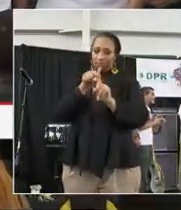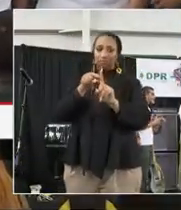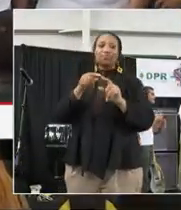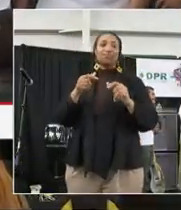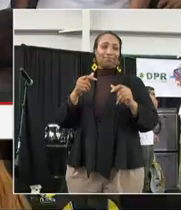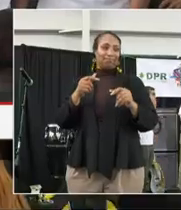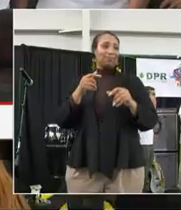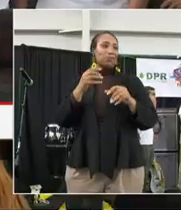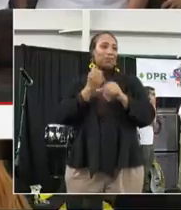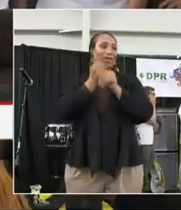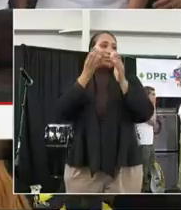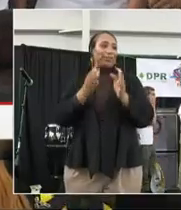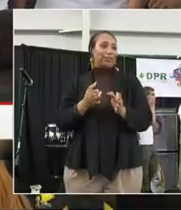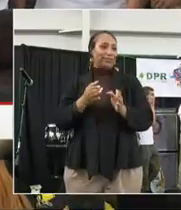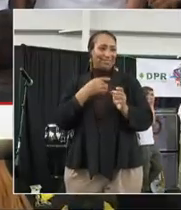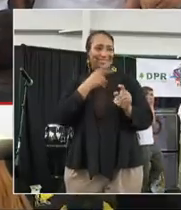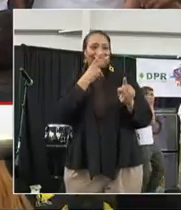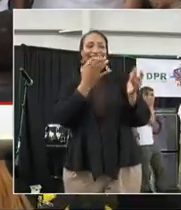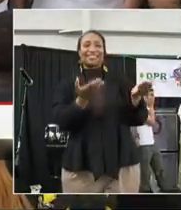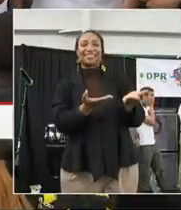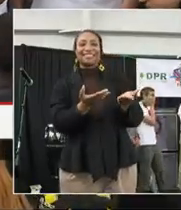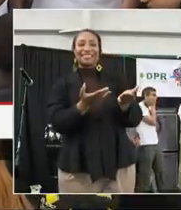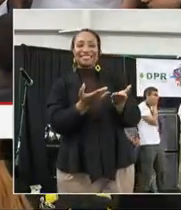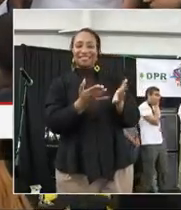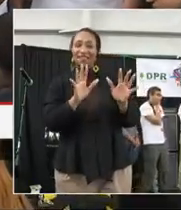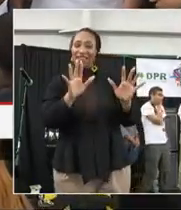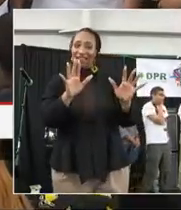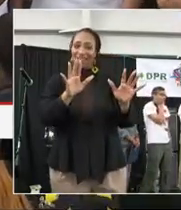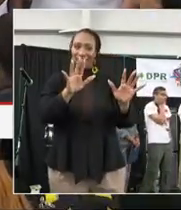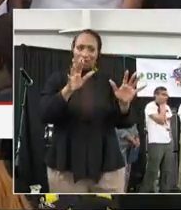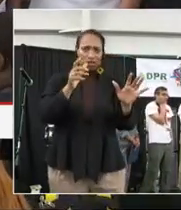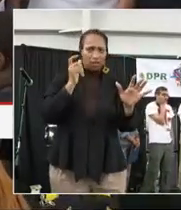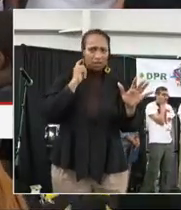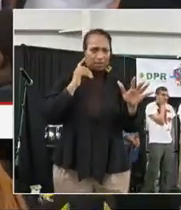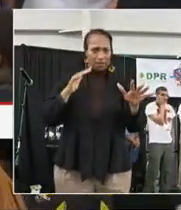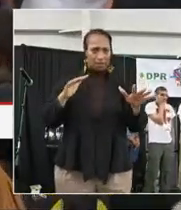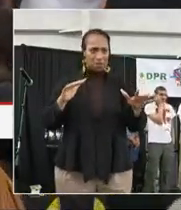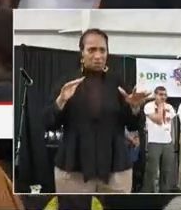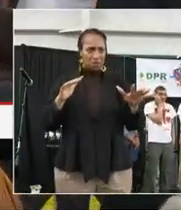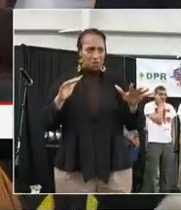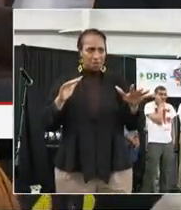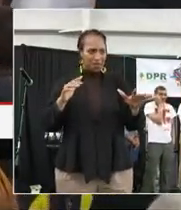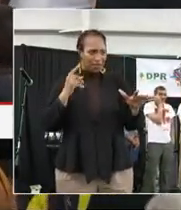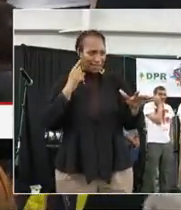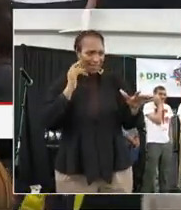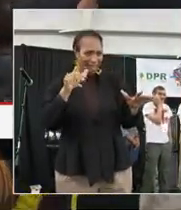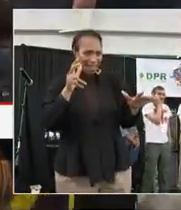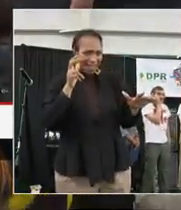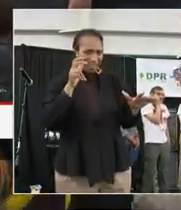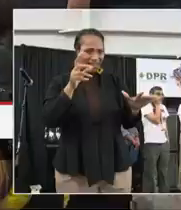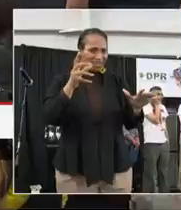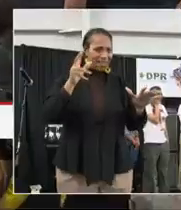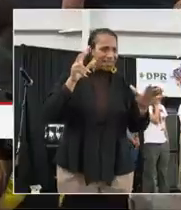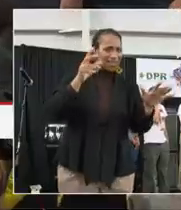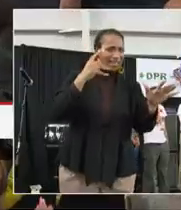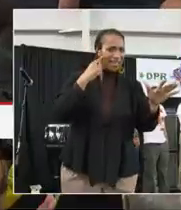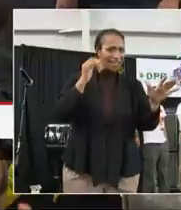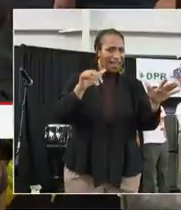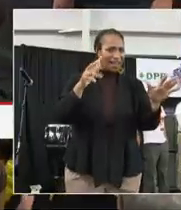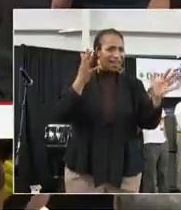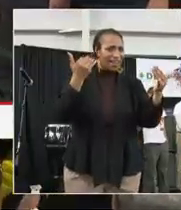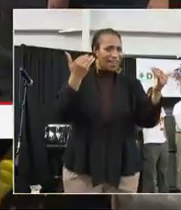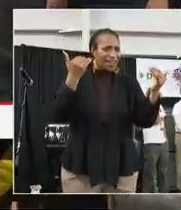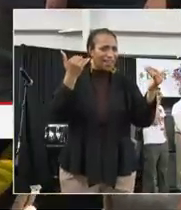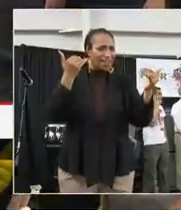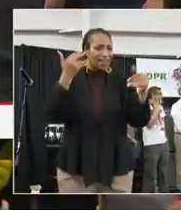champions earlier. Thank you. Uh-oh. You hear that? You hear that? Y'all say it with me. 3P,